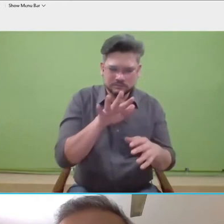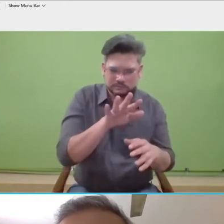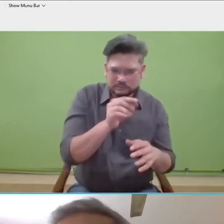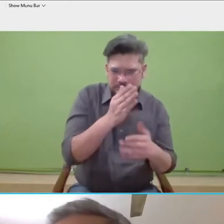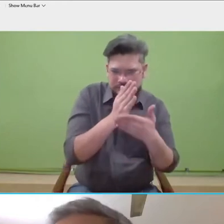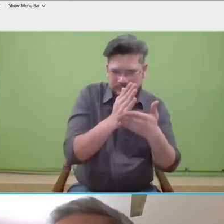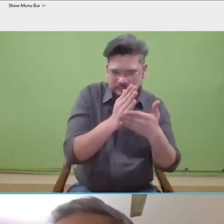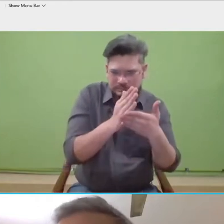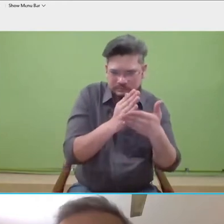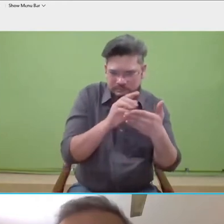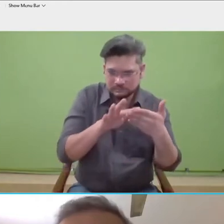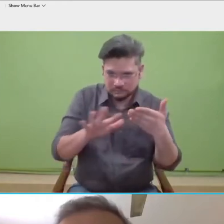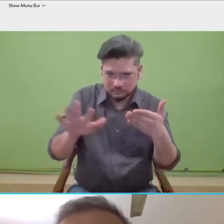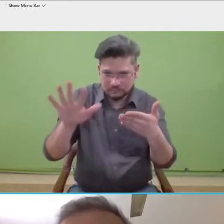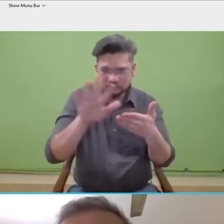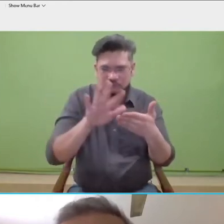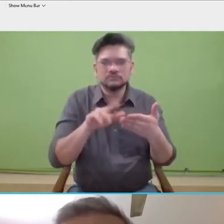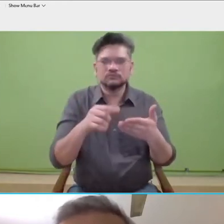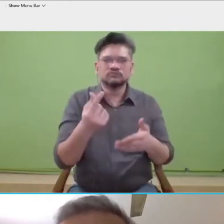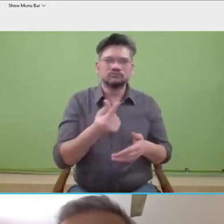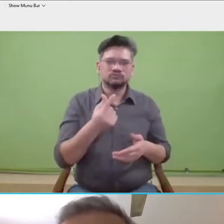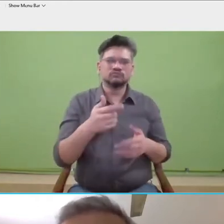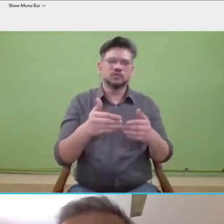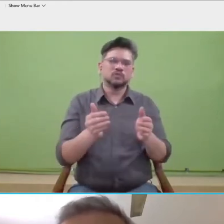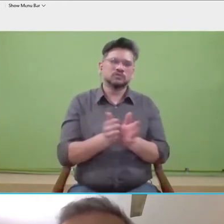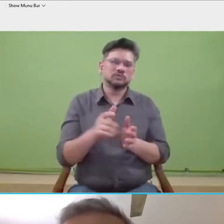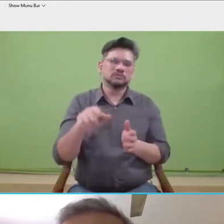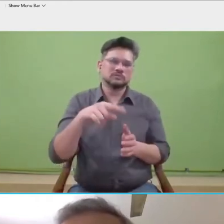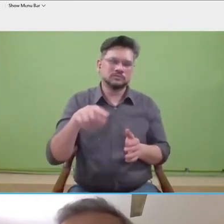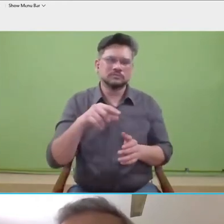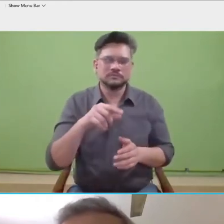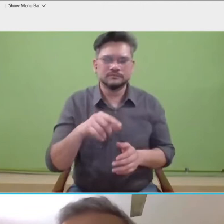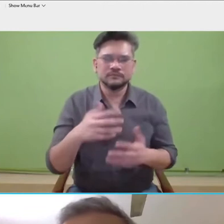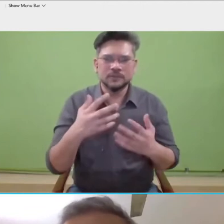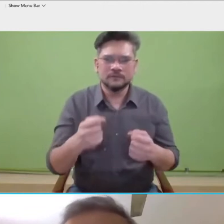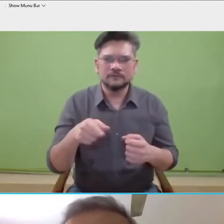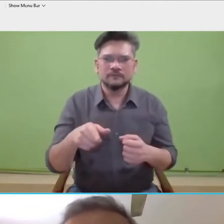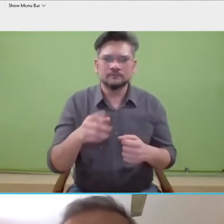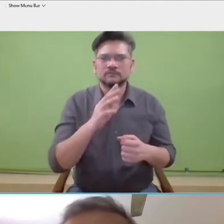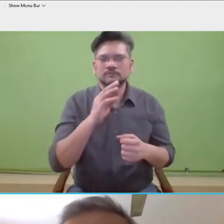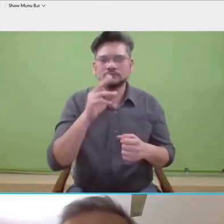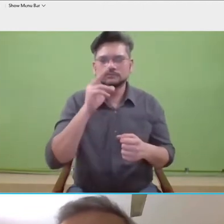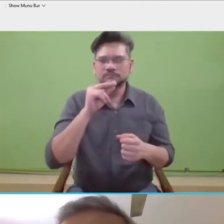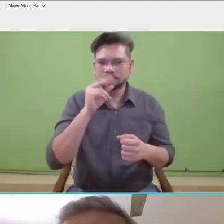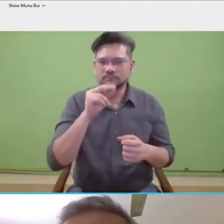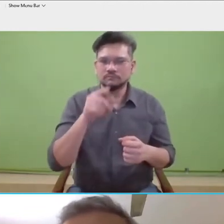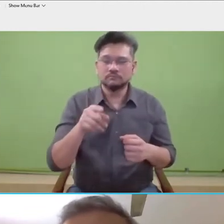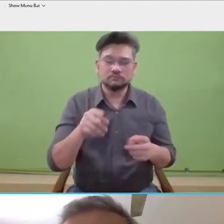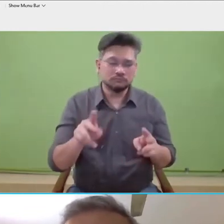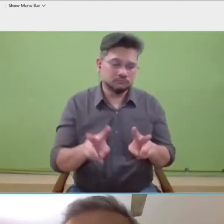that's a community speech community which is different from